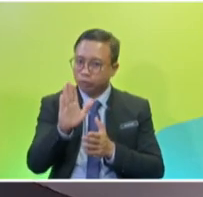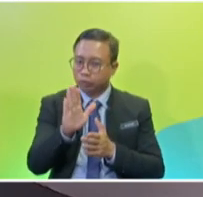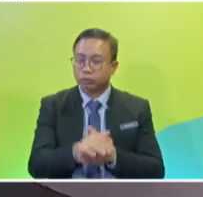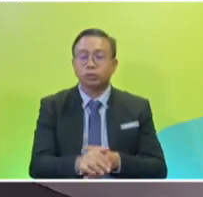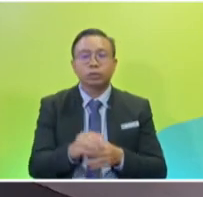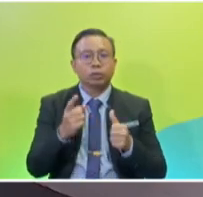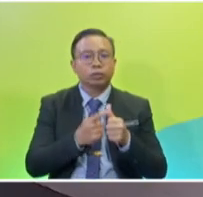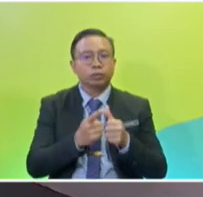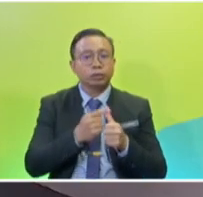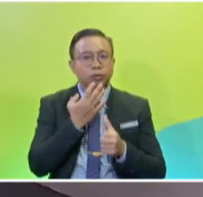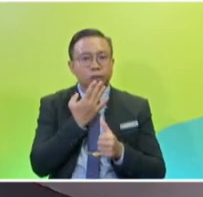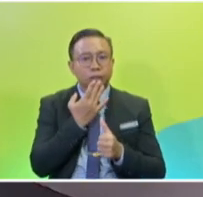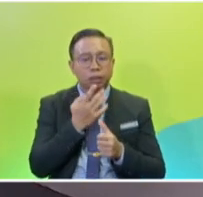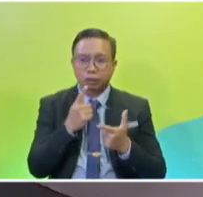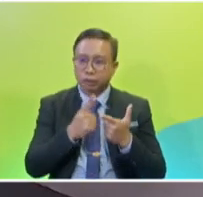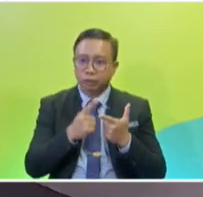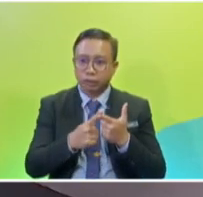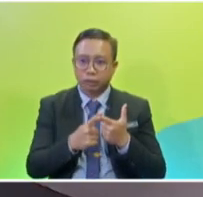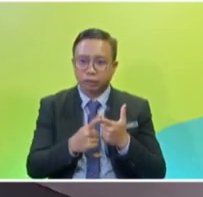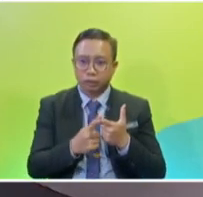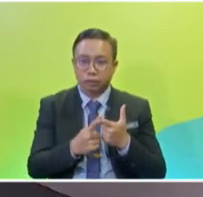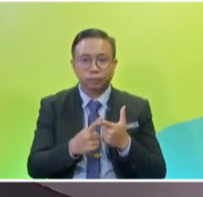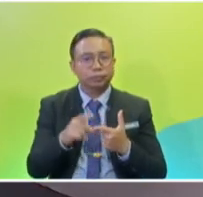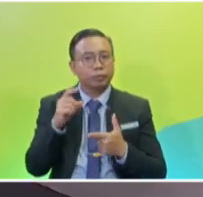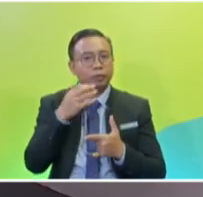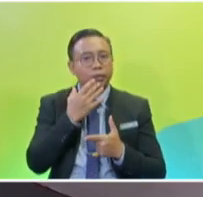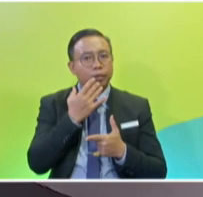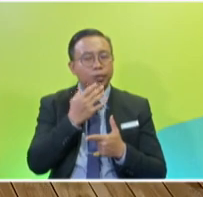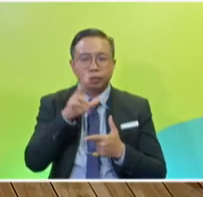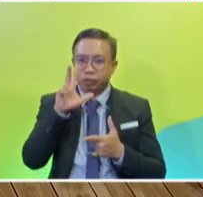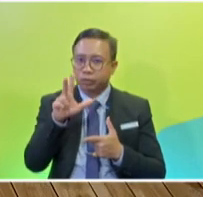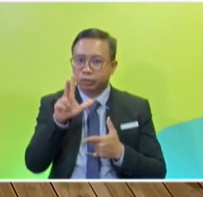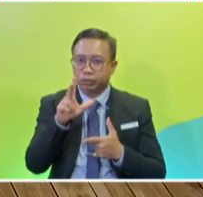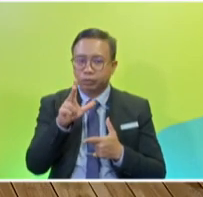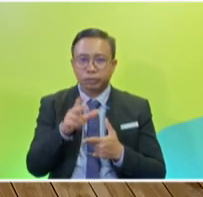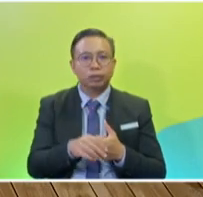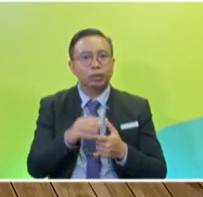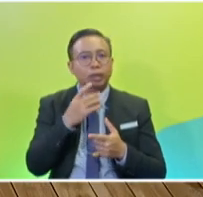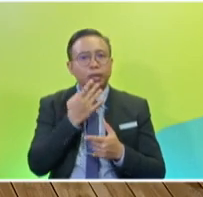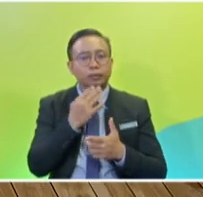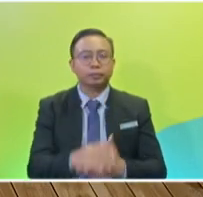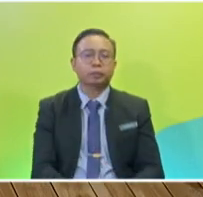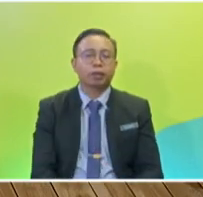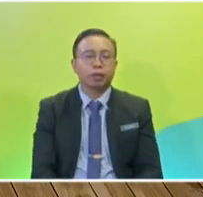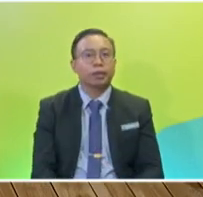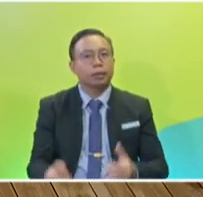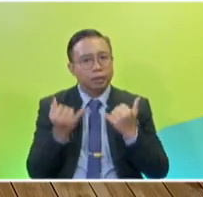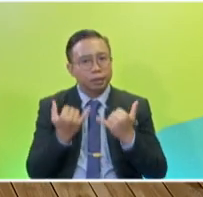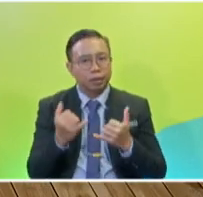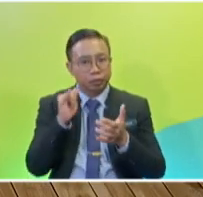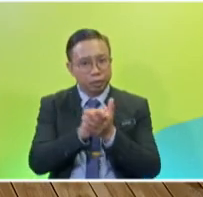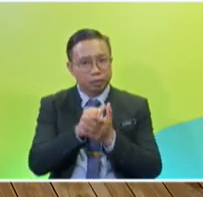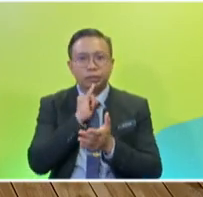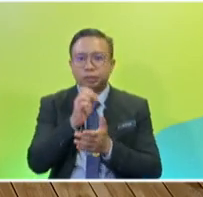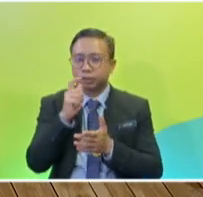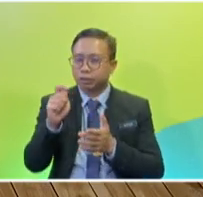your first color. The second VA, that is your second color. And the third VA, that is your third color. All right, now this is the